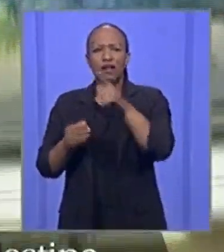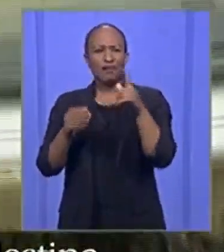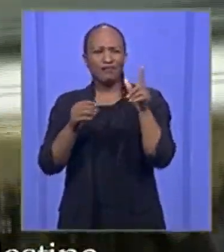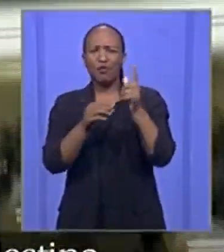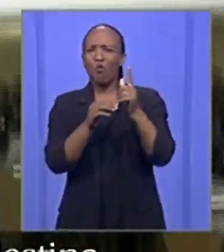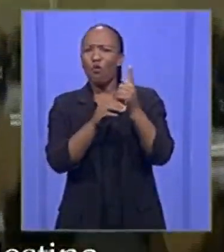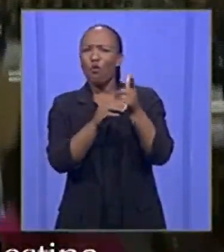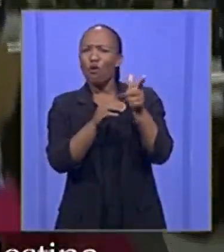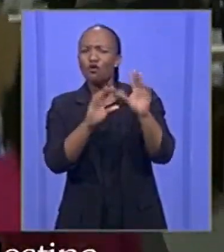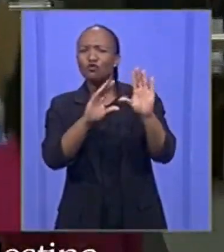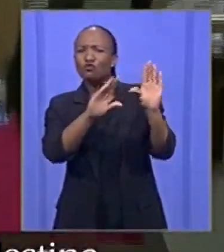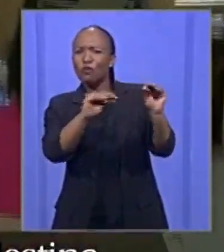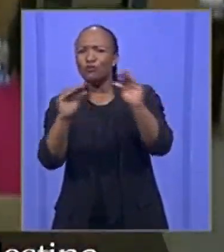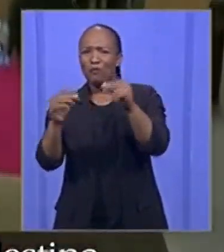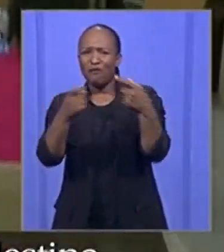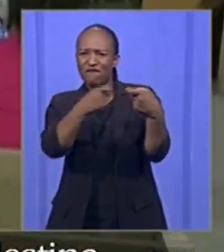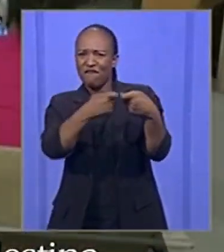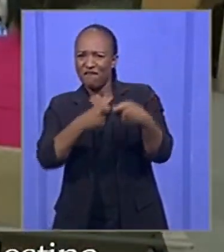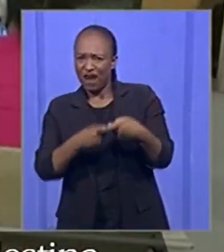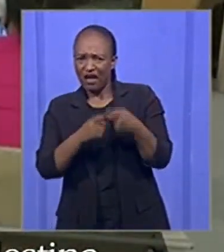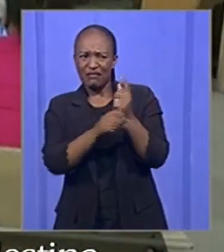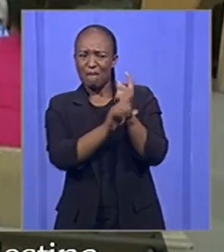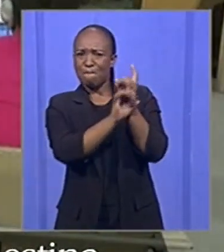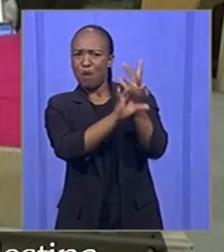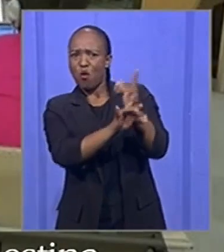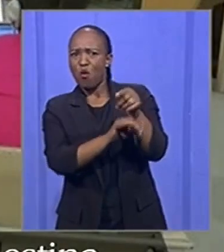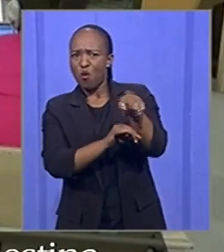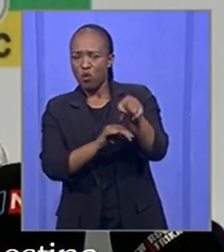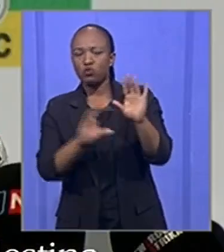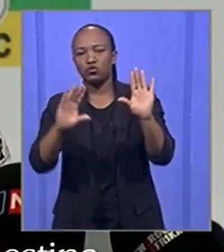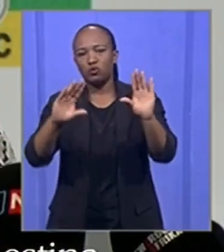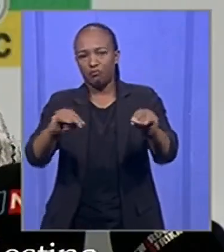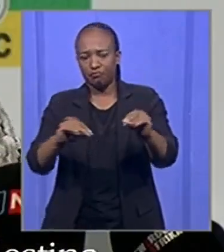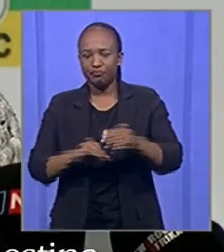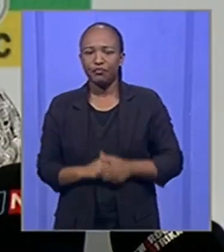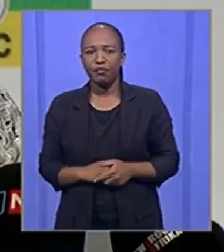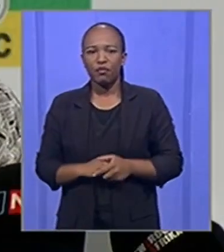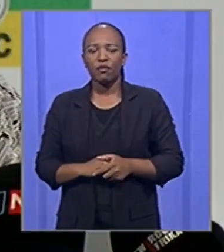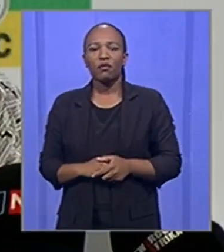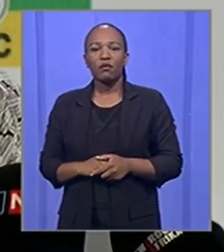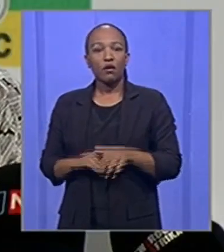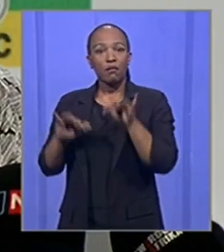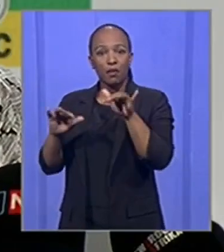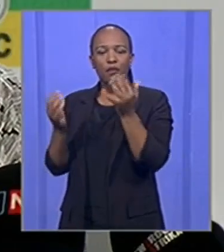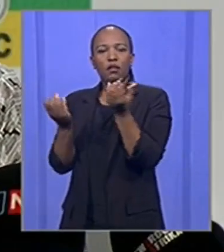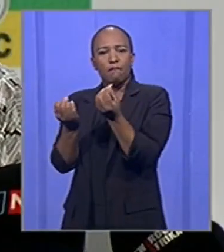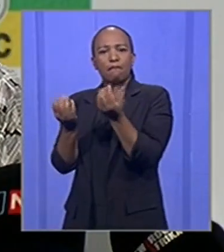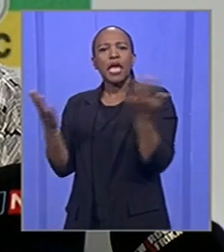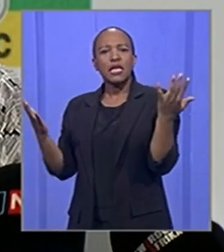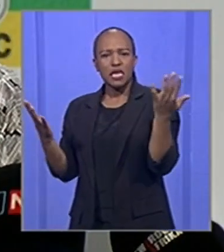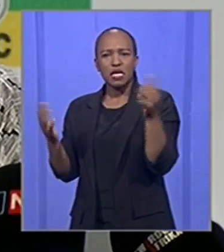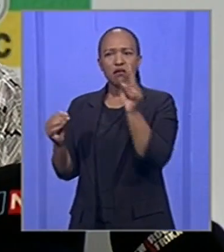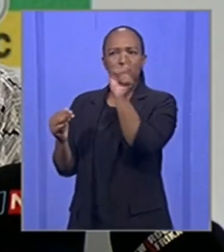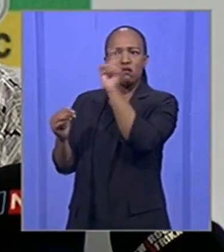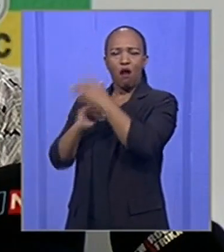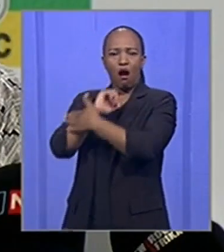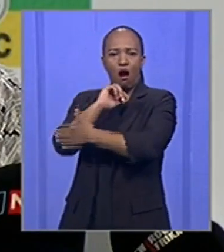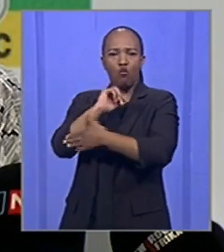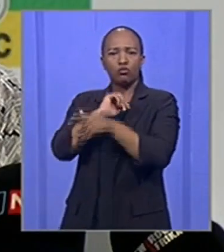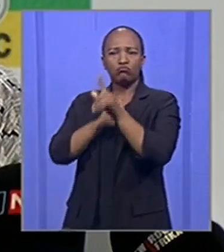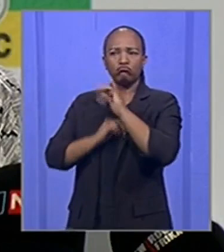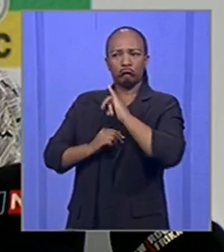tsa batho ba bangata. There are many who share our commitment to the just cause